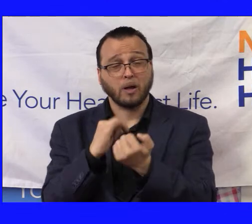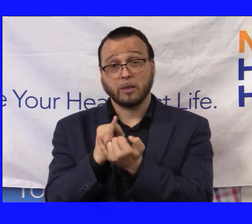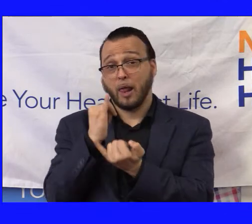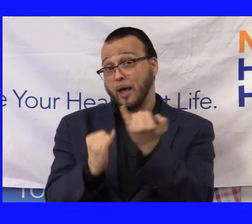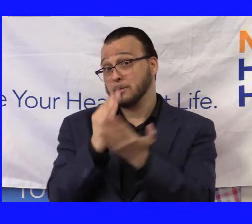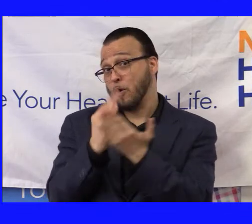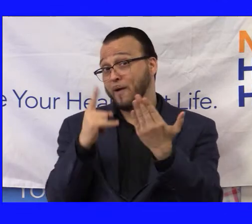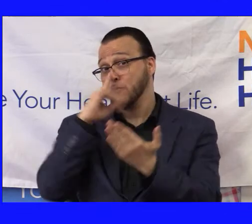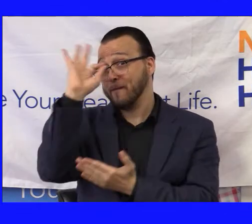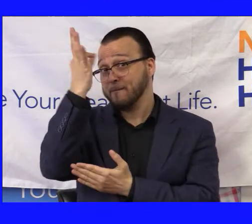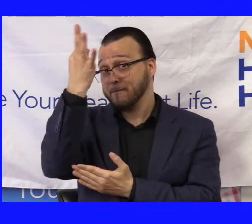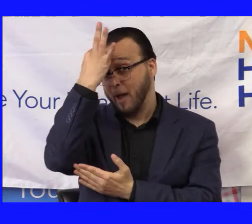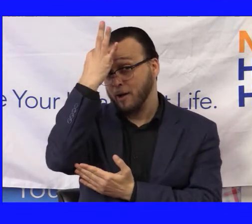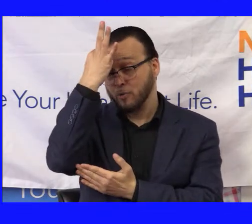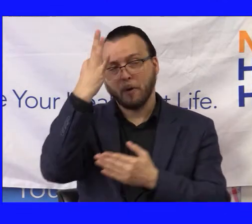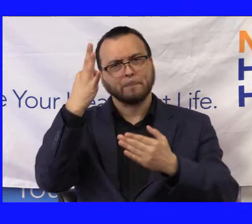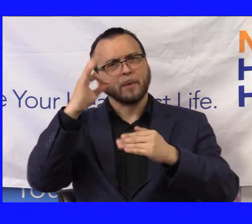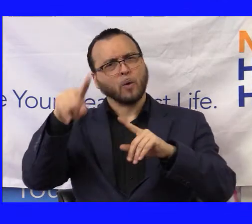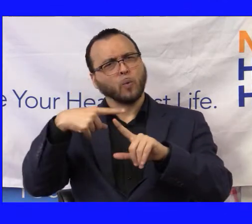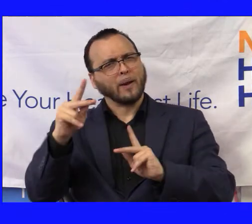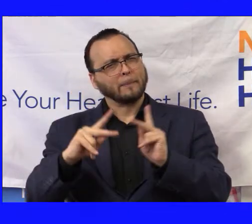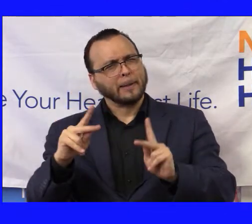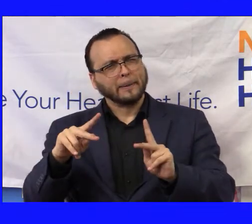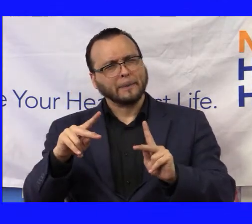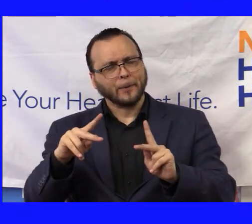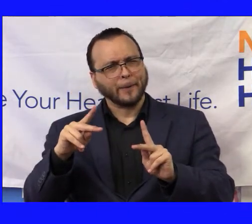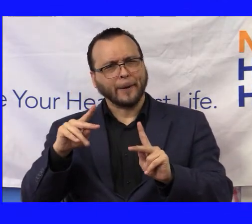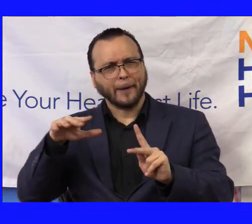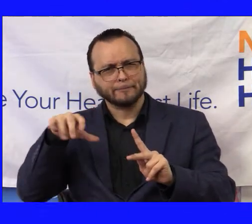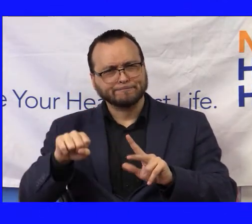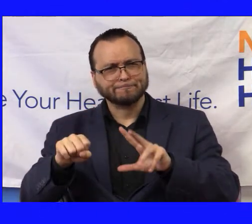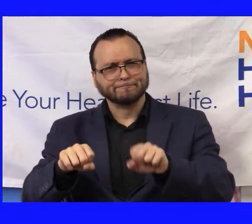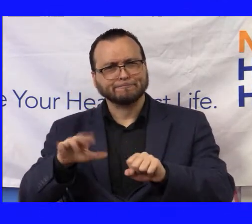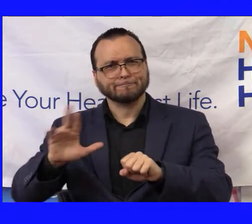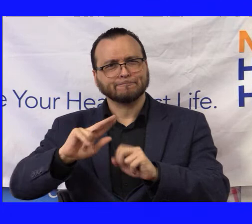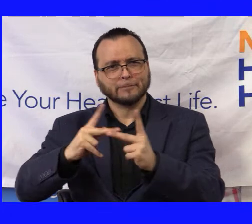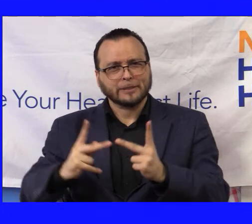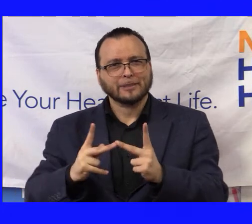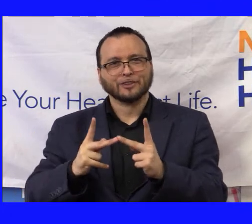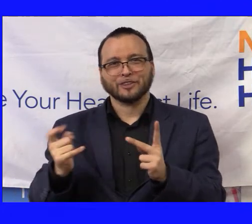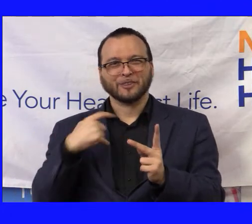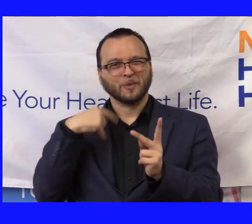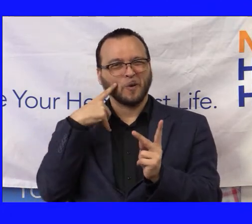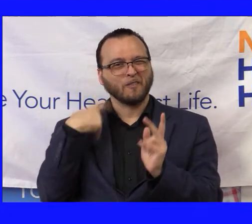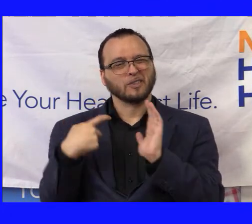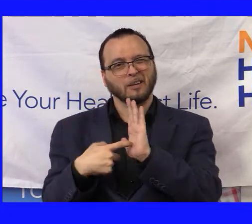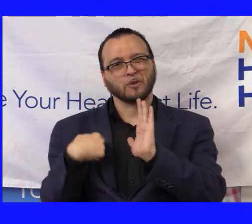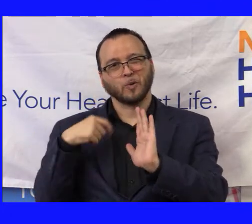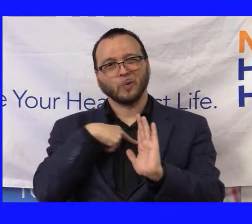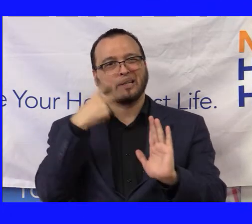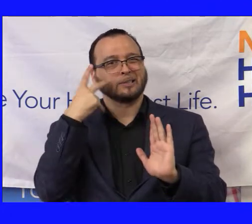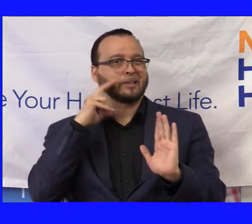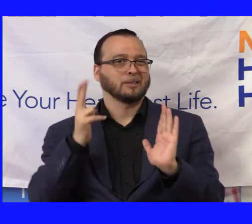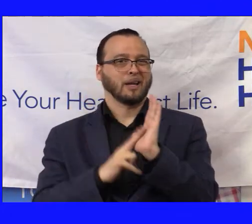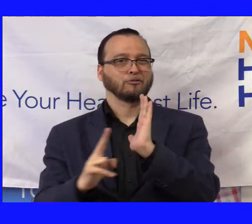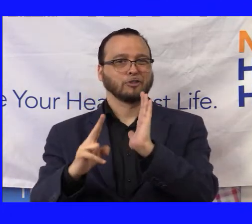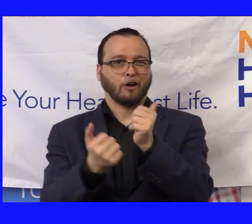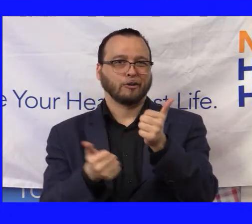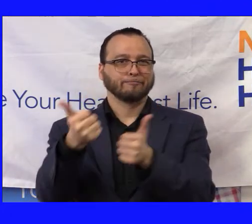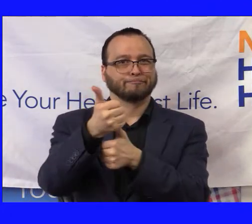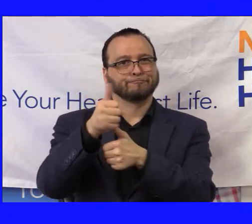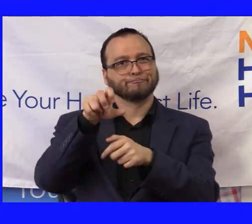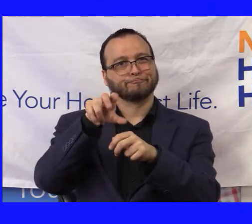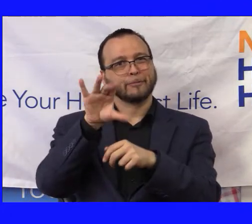is, as people are taking their seats, as we are seeing, the secretary in place, as we are seeing the secretary's team come into